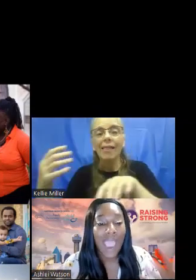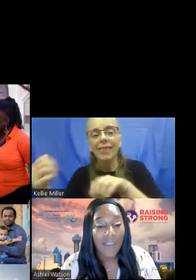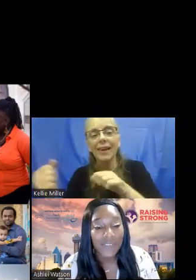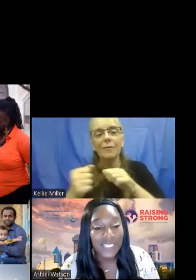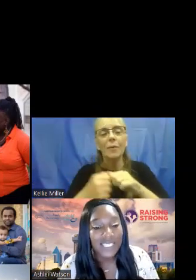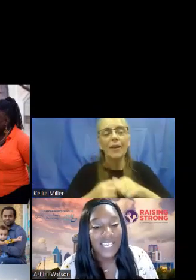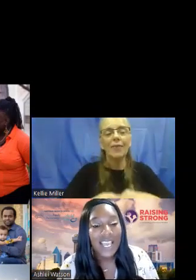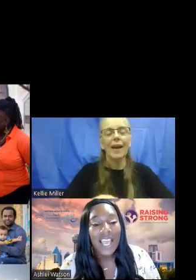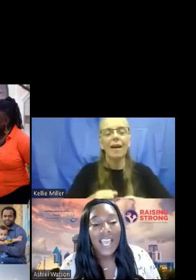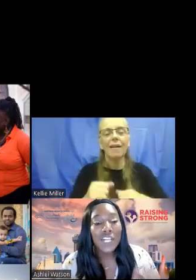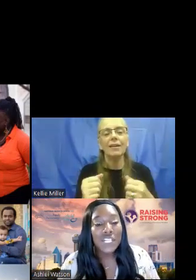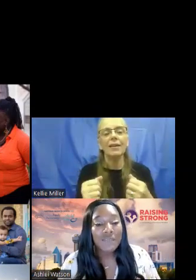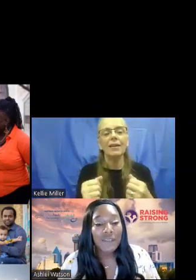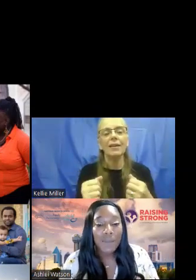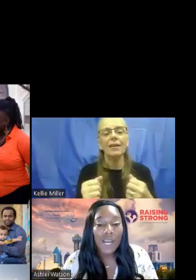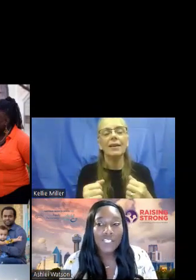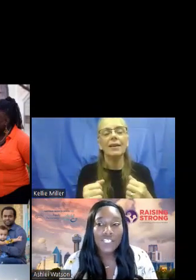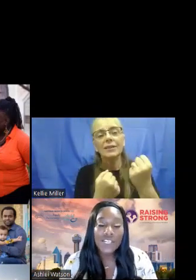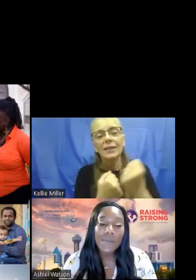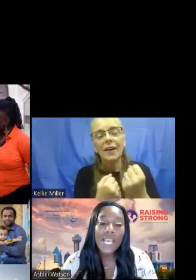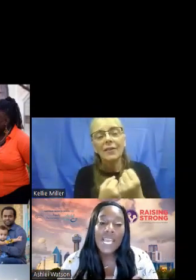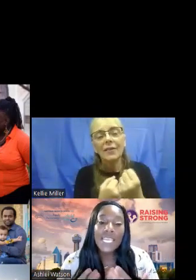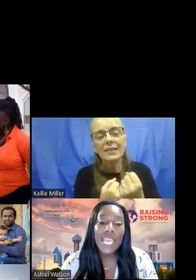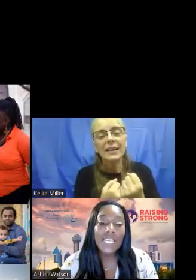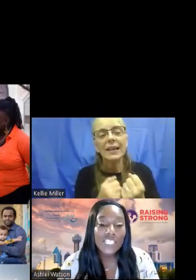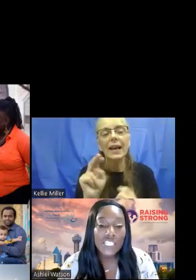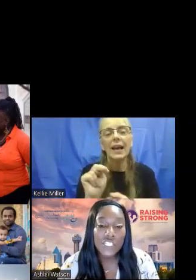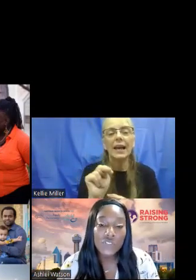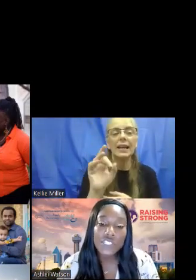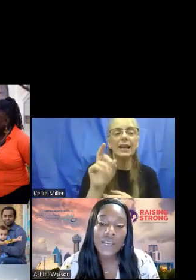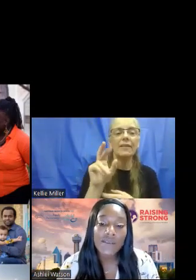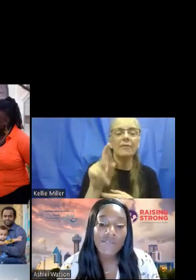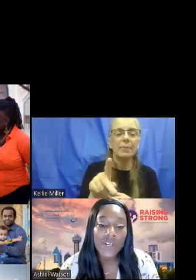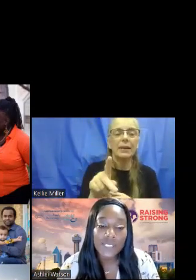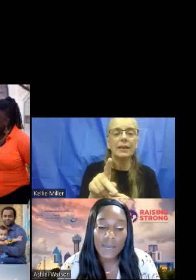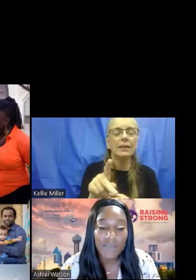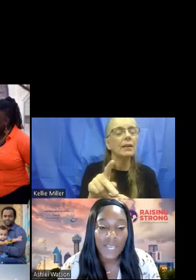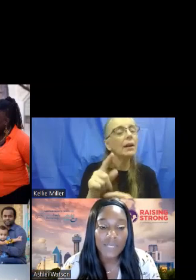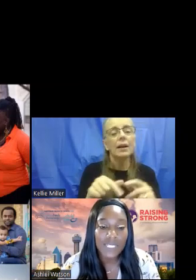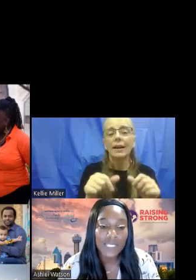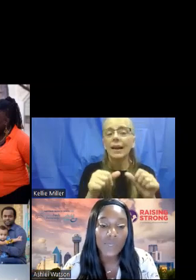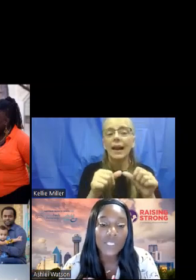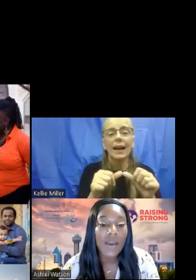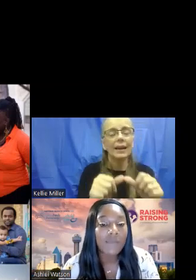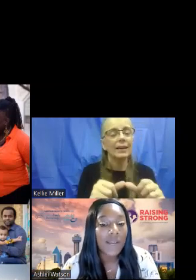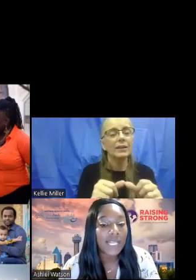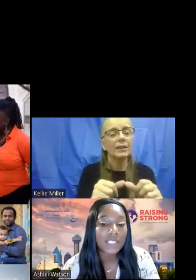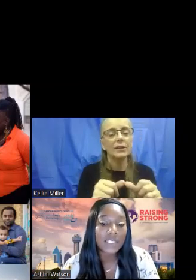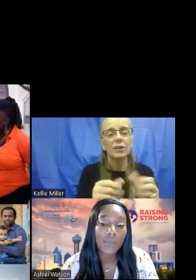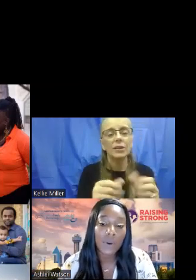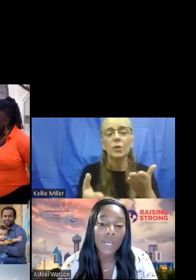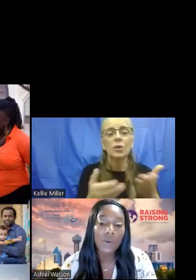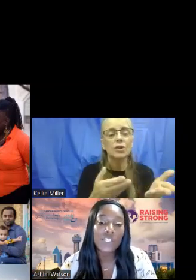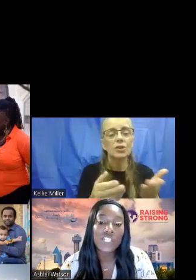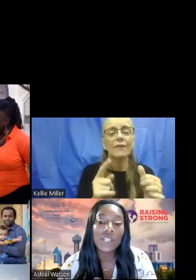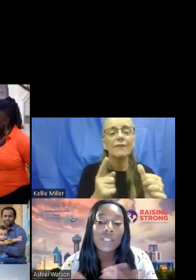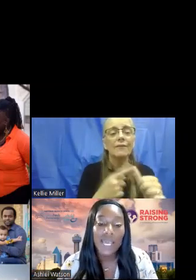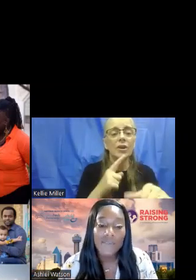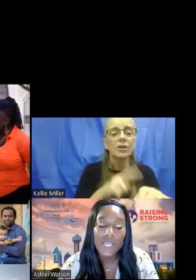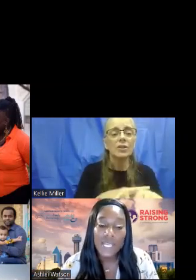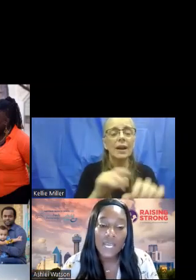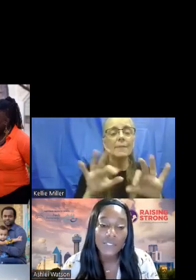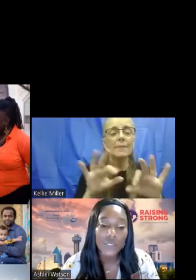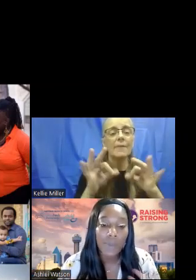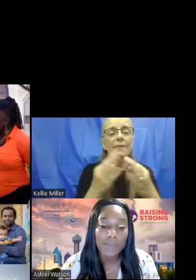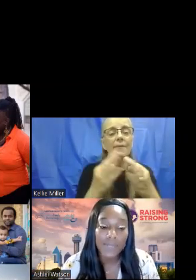to advocacy. Nurse Family Partnership can't continue to serve first-time families without financial support, which a lot